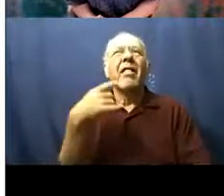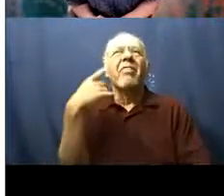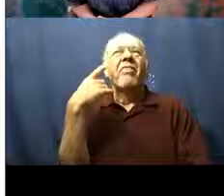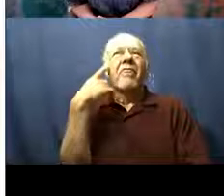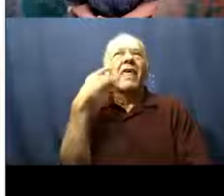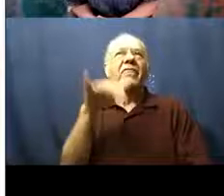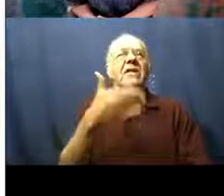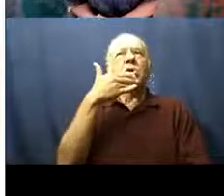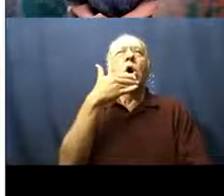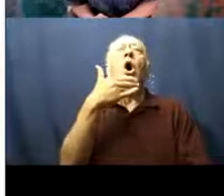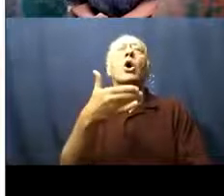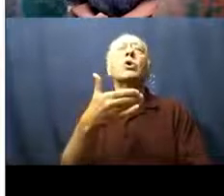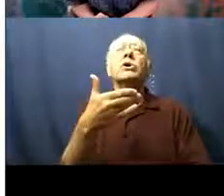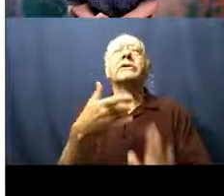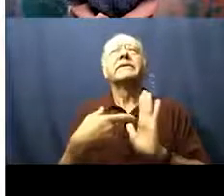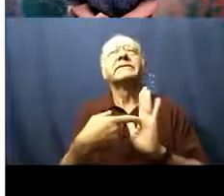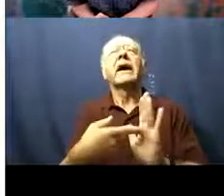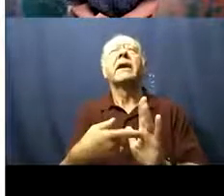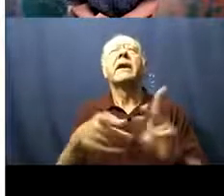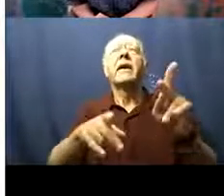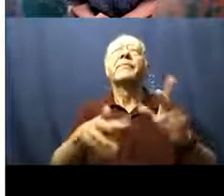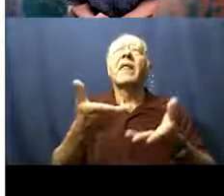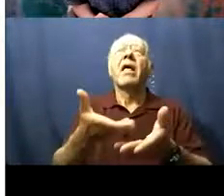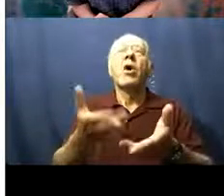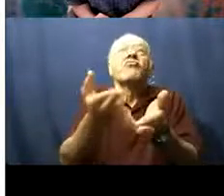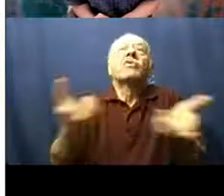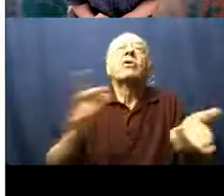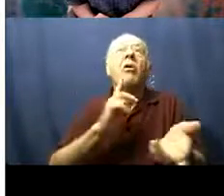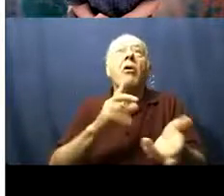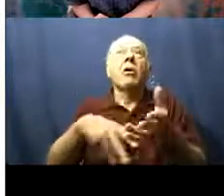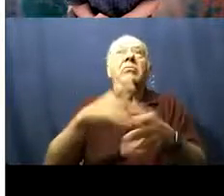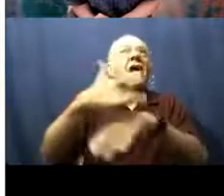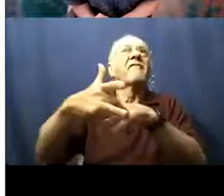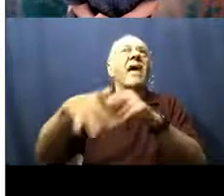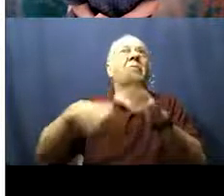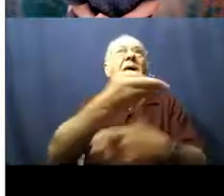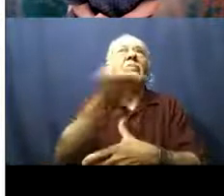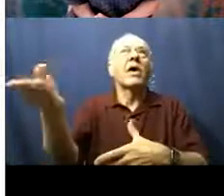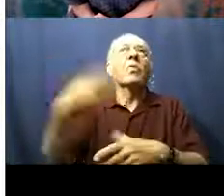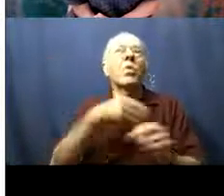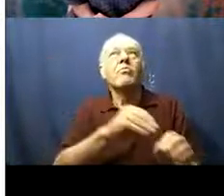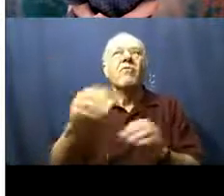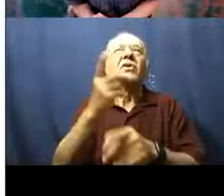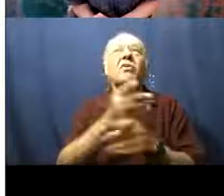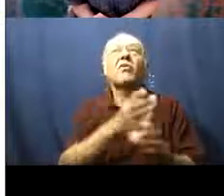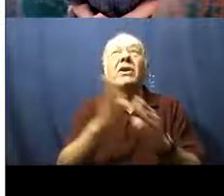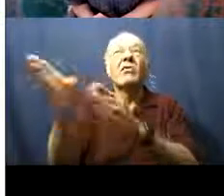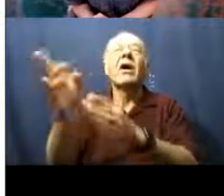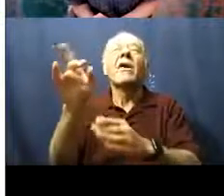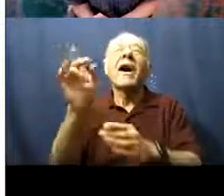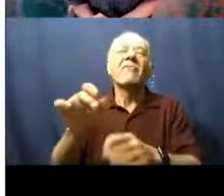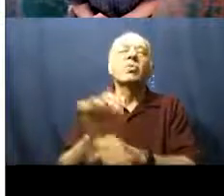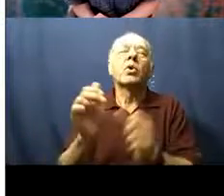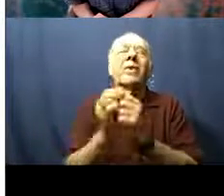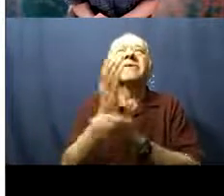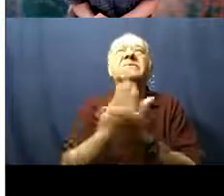good indicator that, you know, resources are out there. We're starting to move in the right direction. We also have to work with some of the real